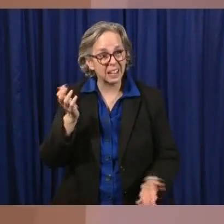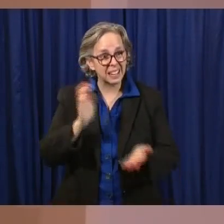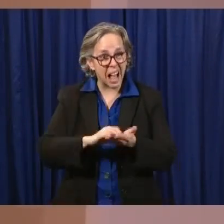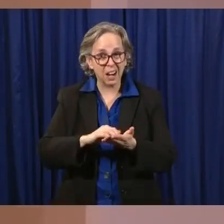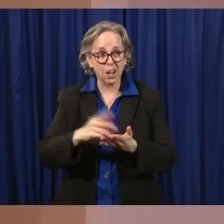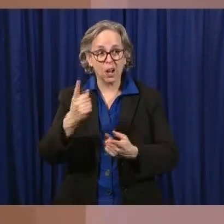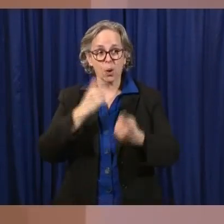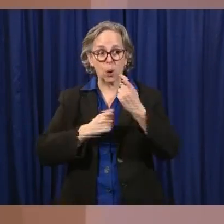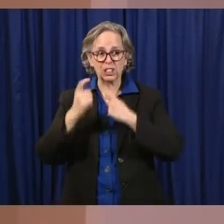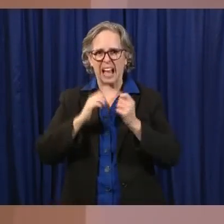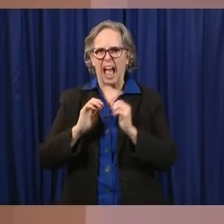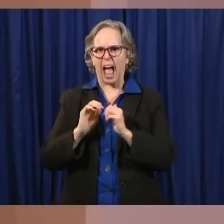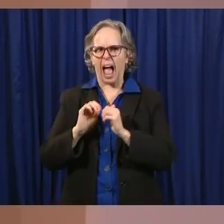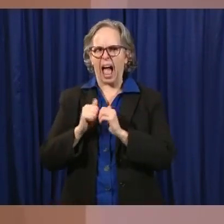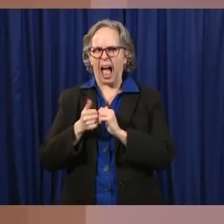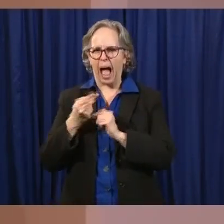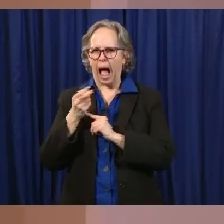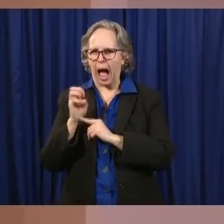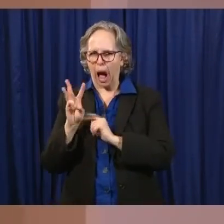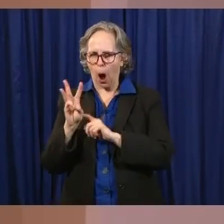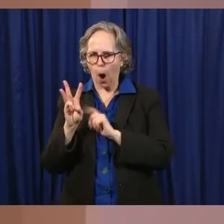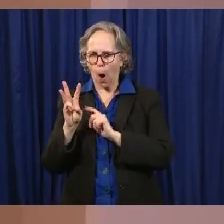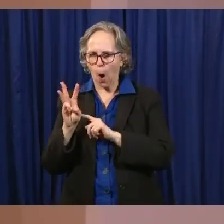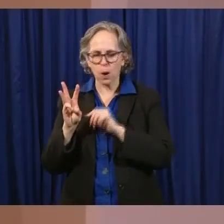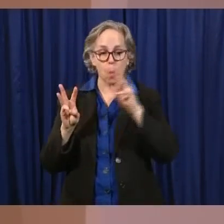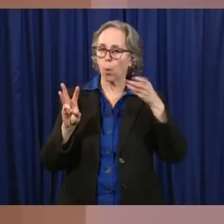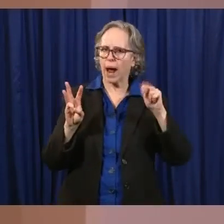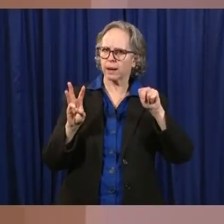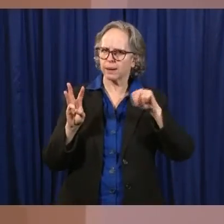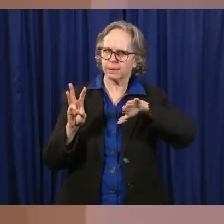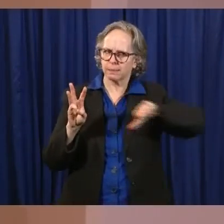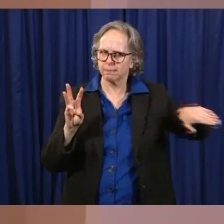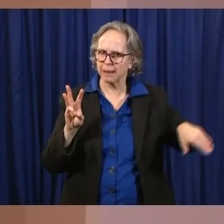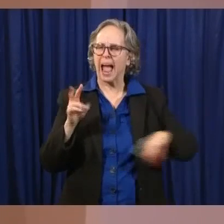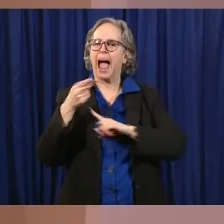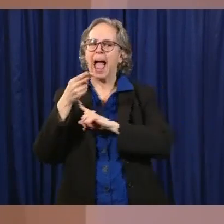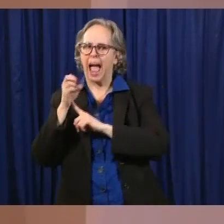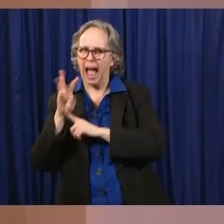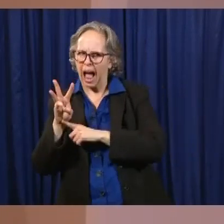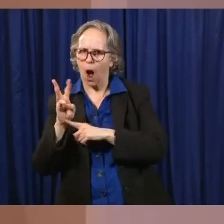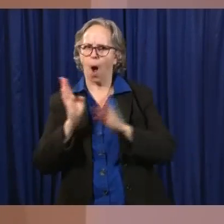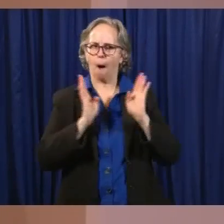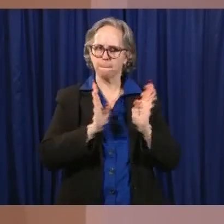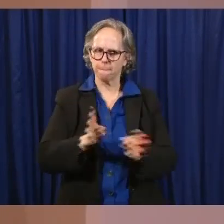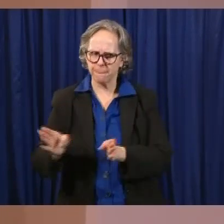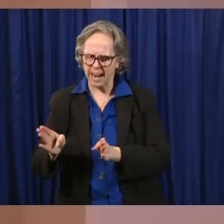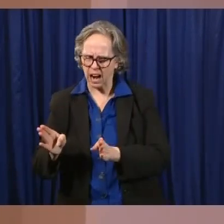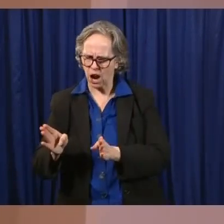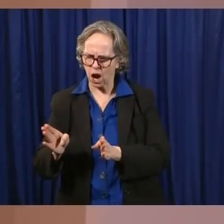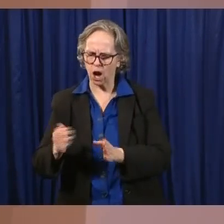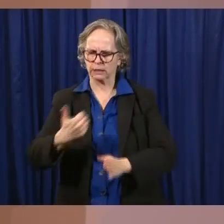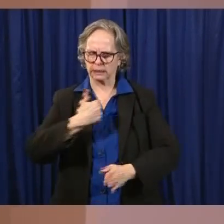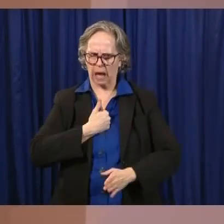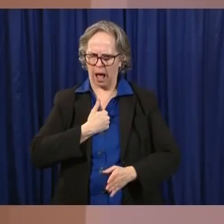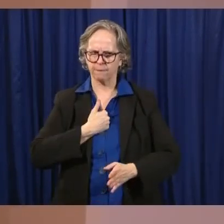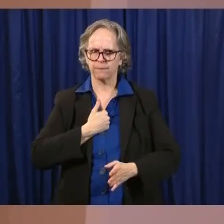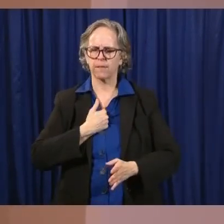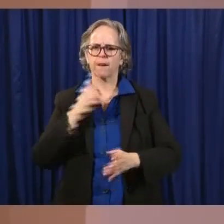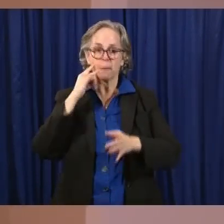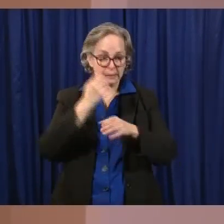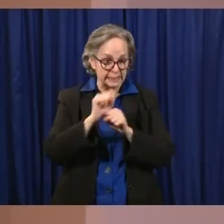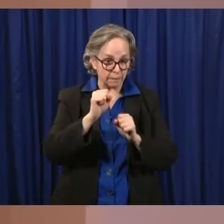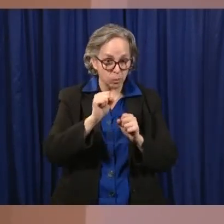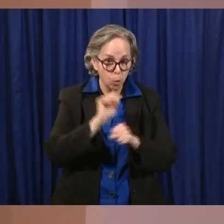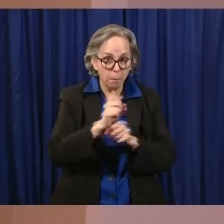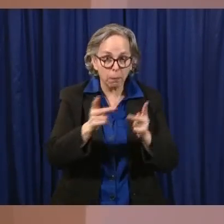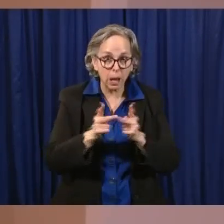is how. Not the when, but the how. How do we prepare ourselves to go forward? And as it's been said many